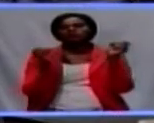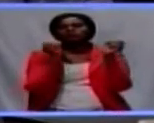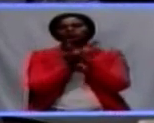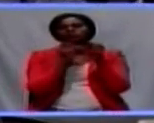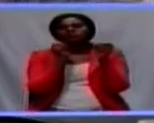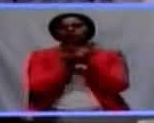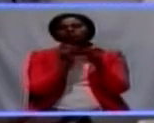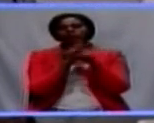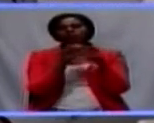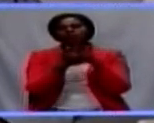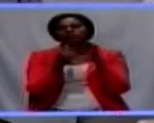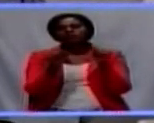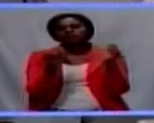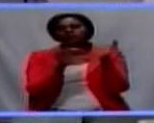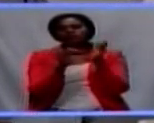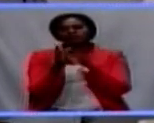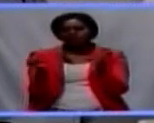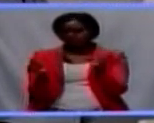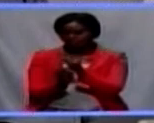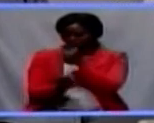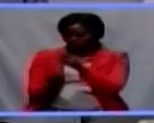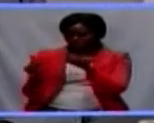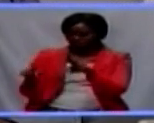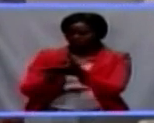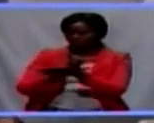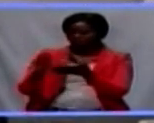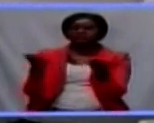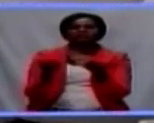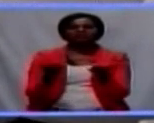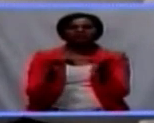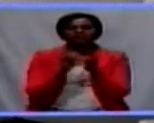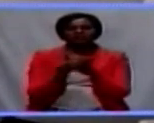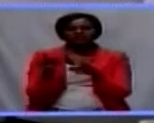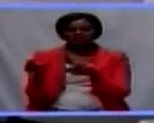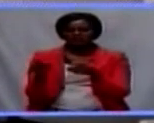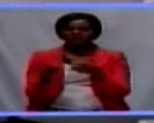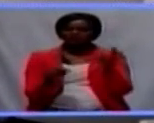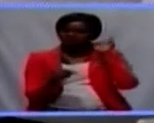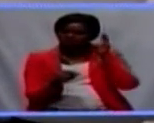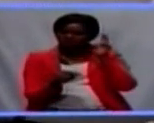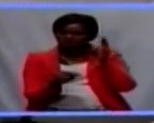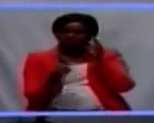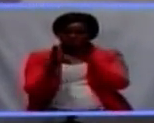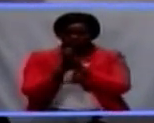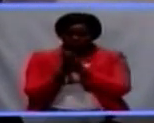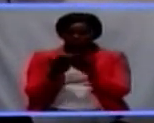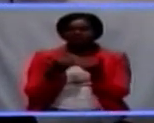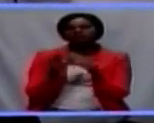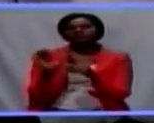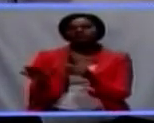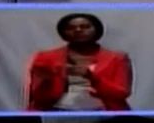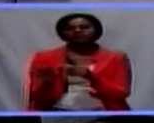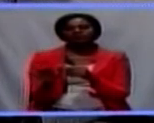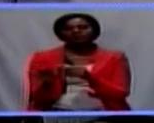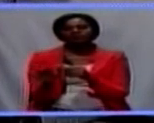can Jesus meet such an unclean person and so on? So that perception is historical, it's biblical,